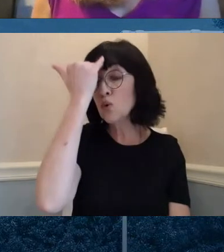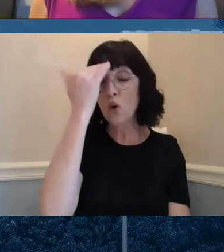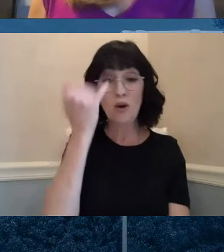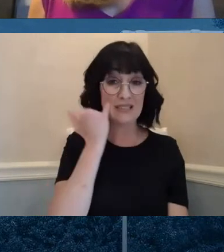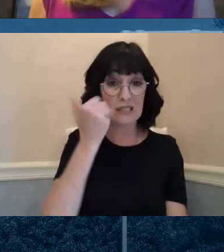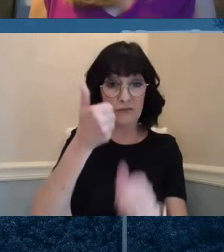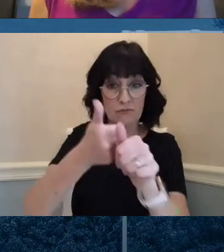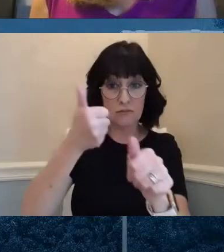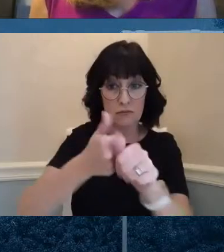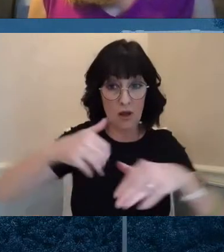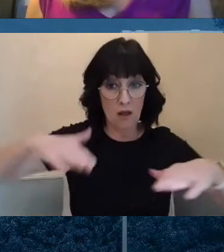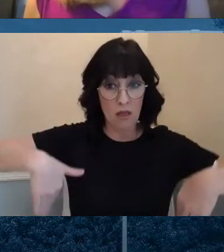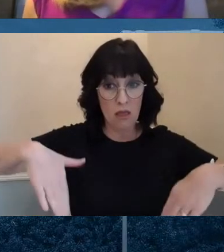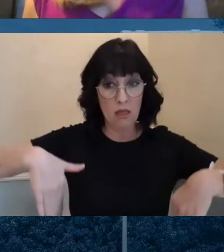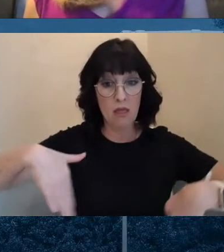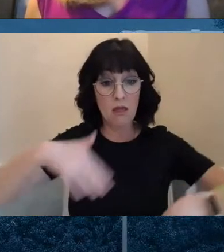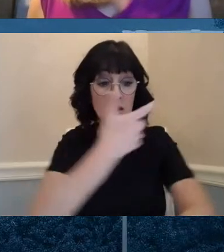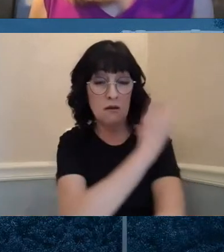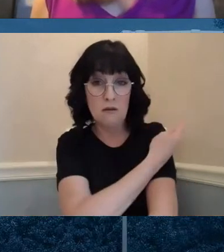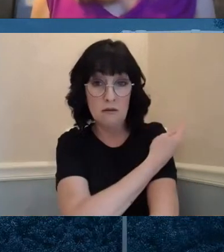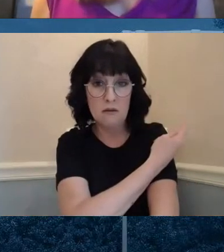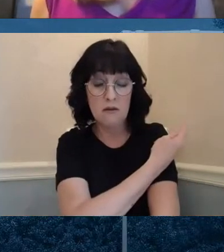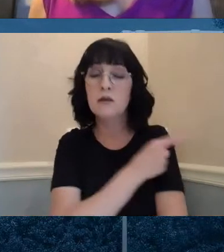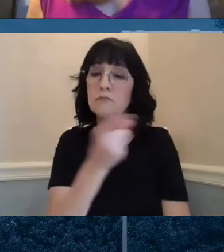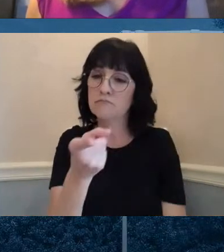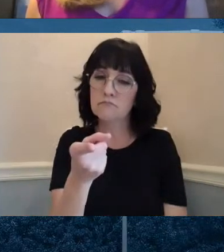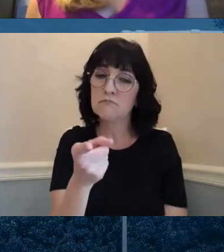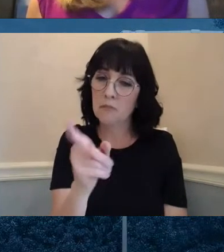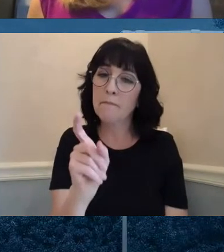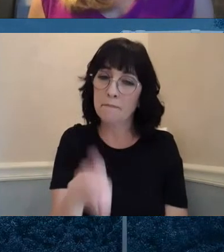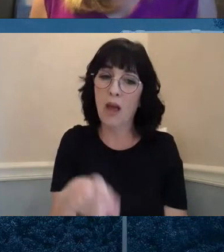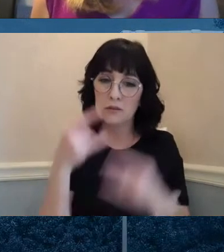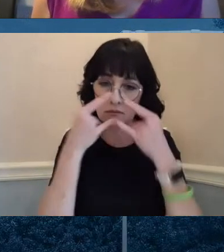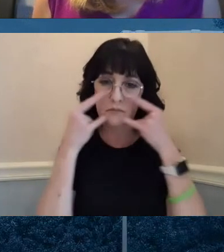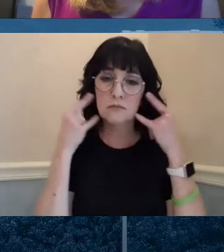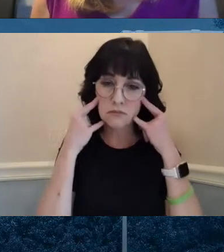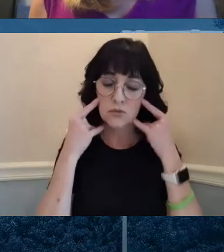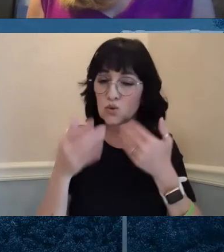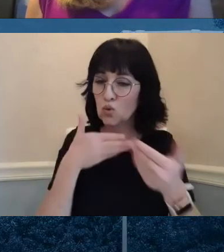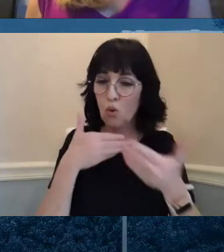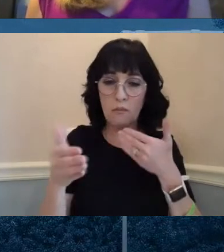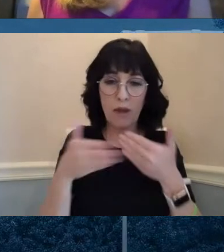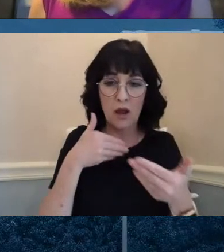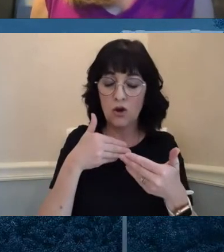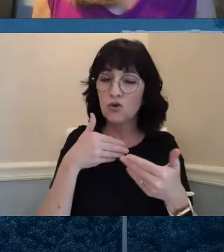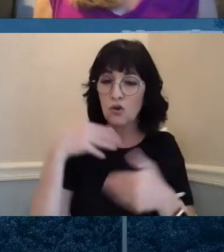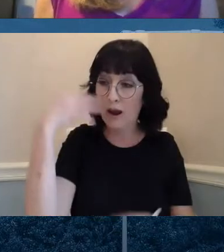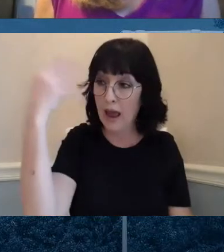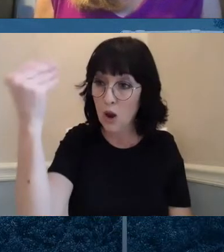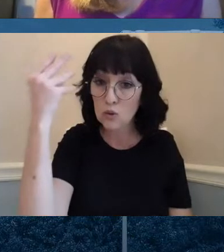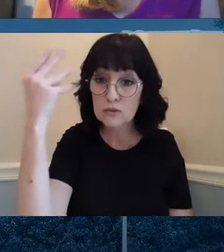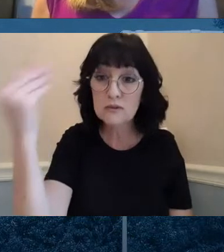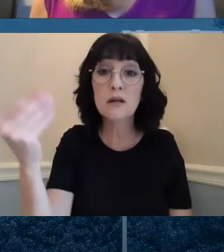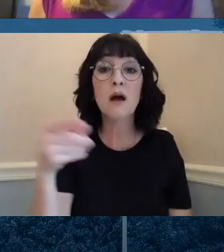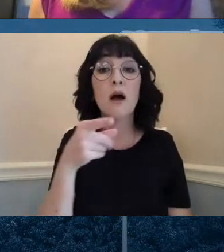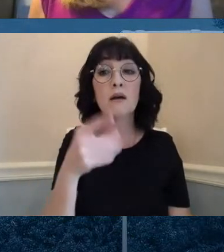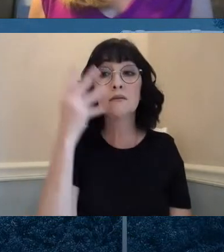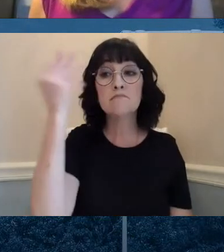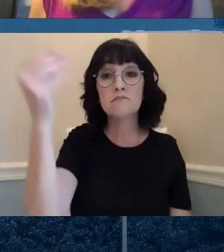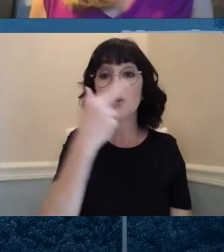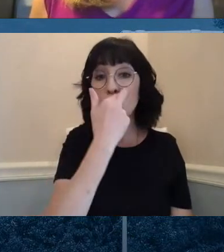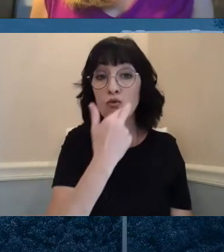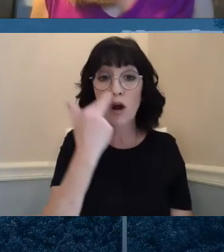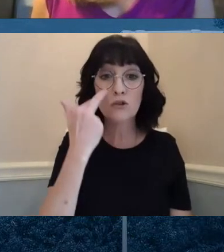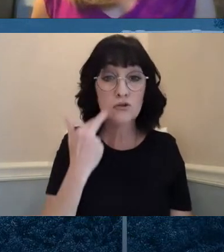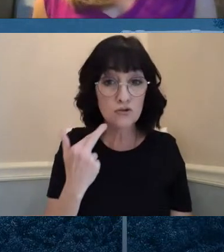vaccinated, it is still recommended that you wear a mask even outdoors for small outdoor gatherings, when dining at a restaurant